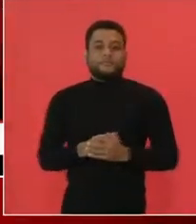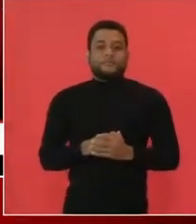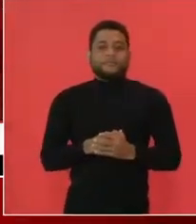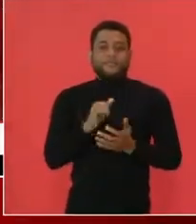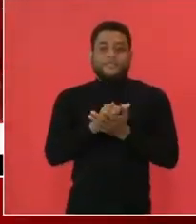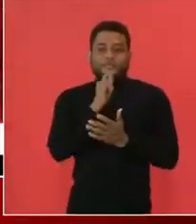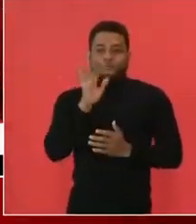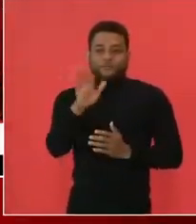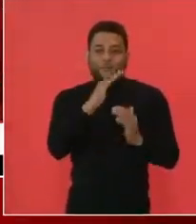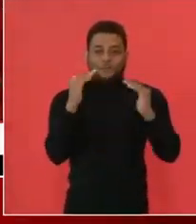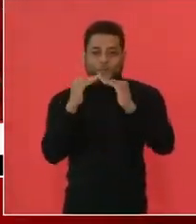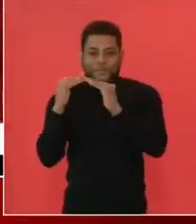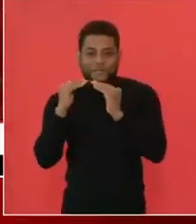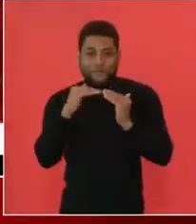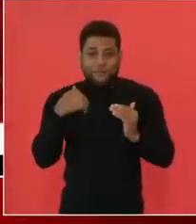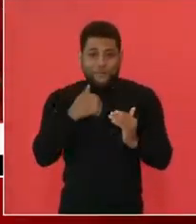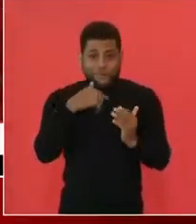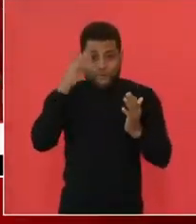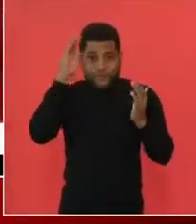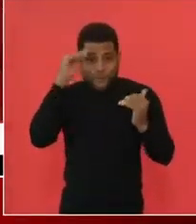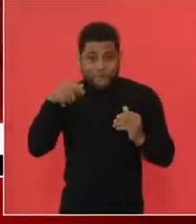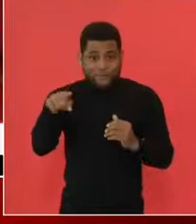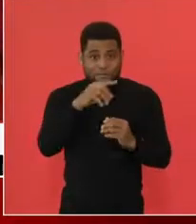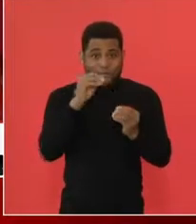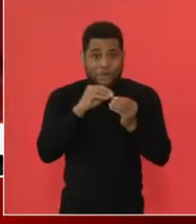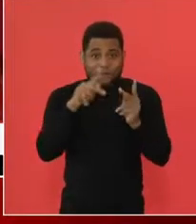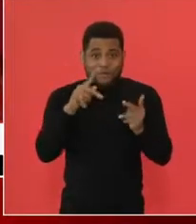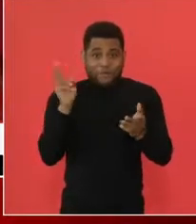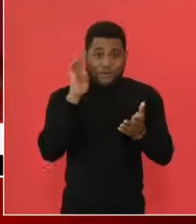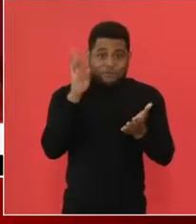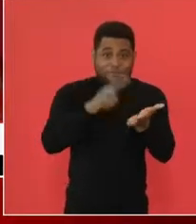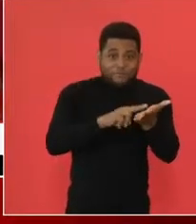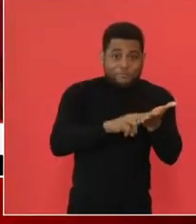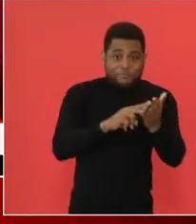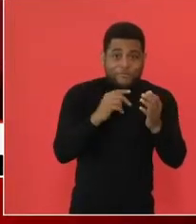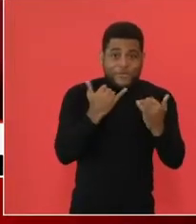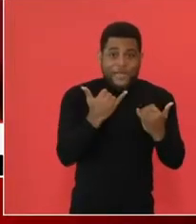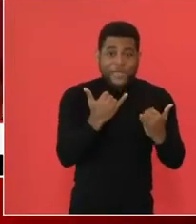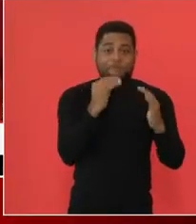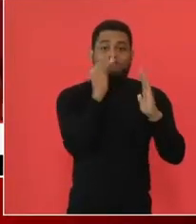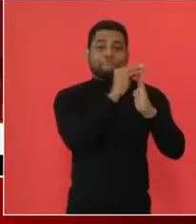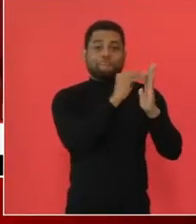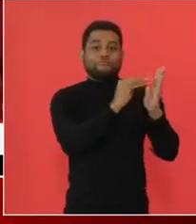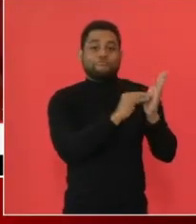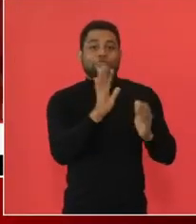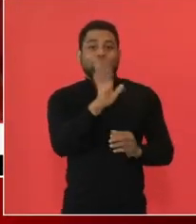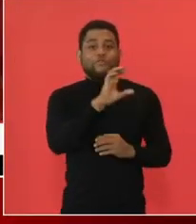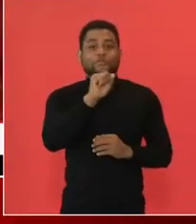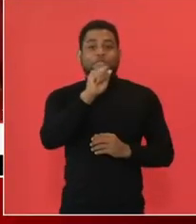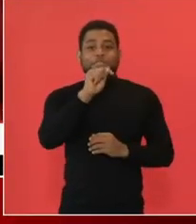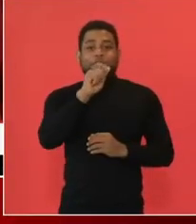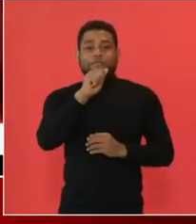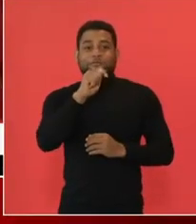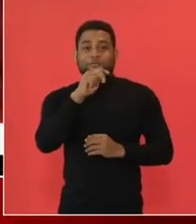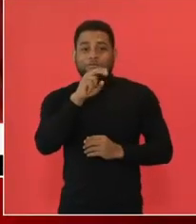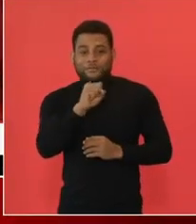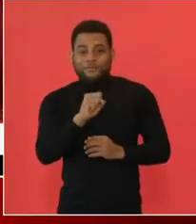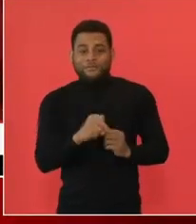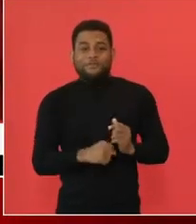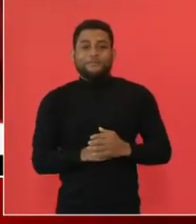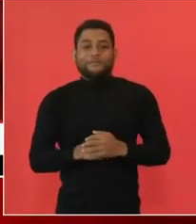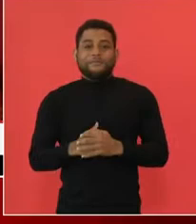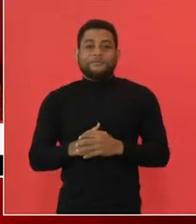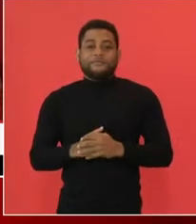log on today to log in your vaccination status. And let me